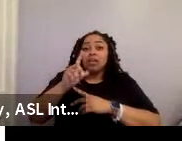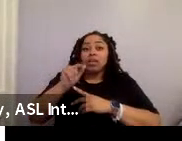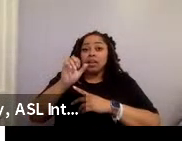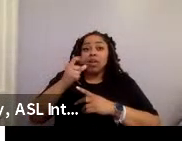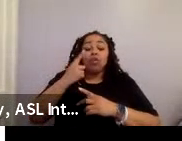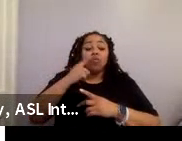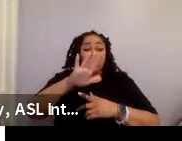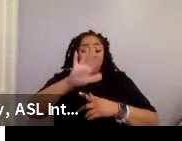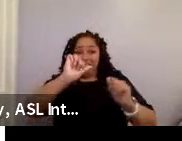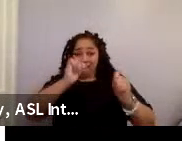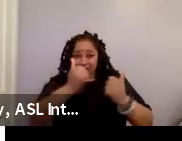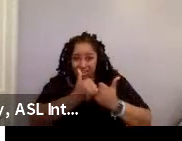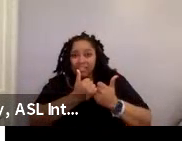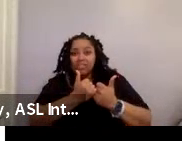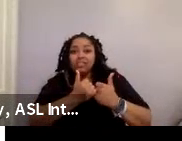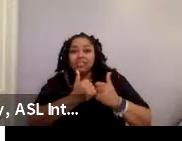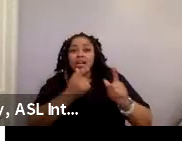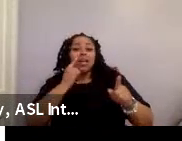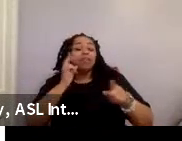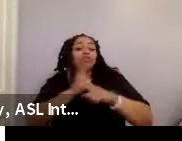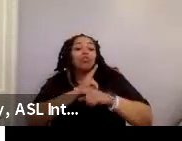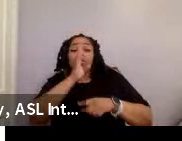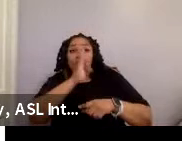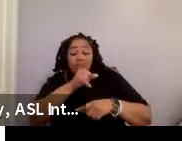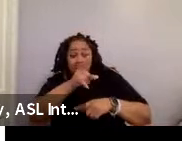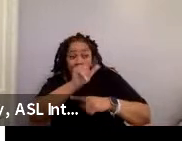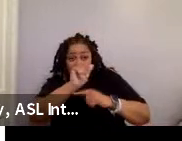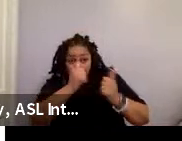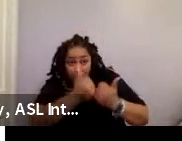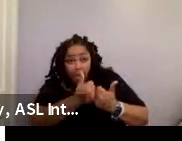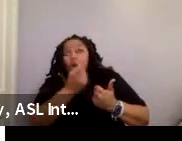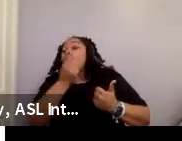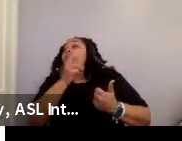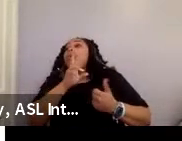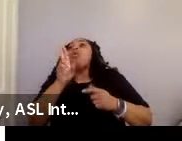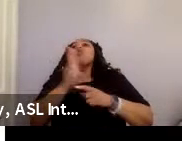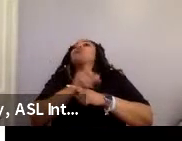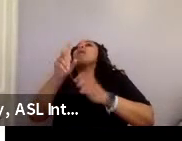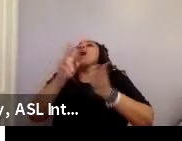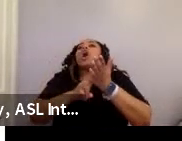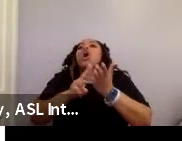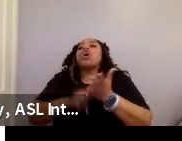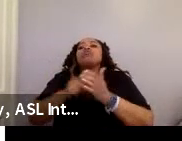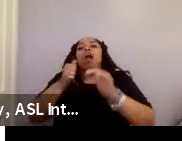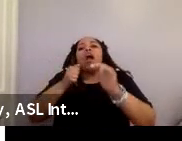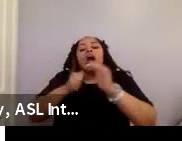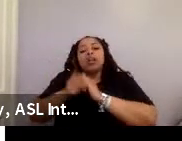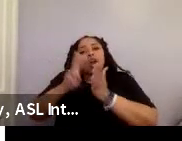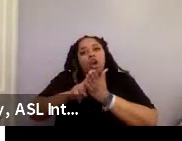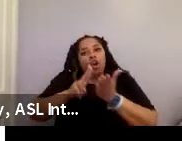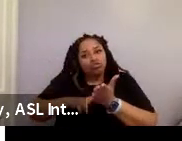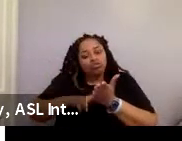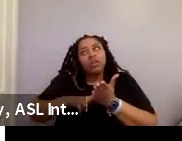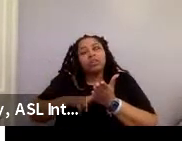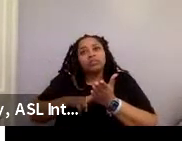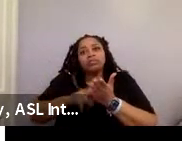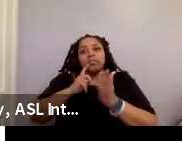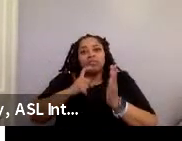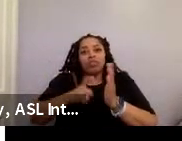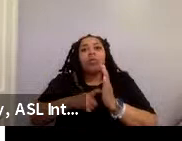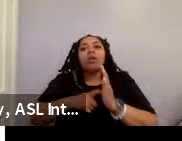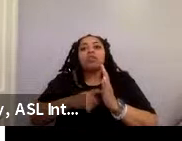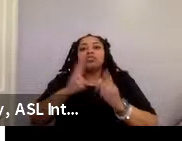agency, if it's used directly by the agency or if it's used by a contractor under a contract that requires the use of the